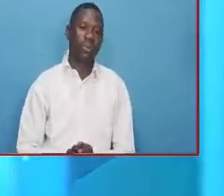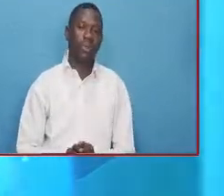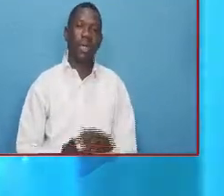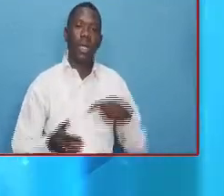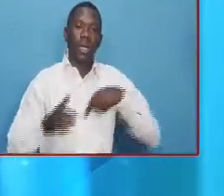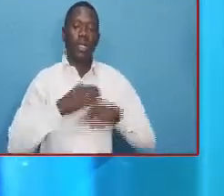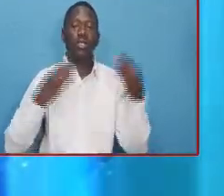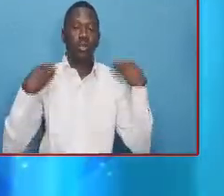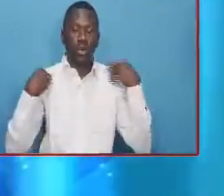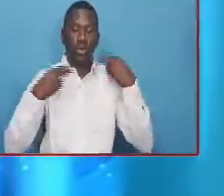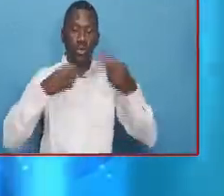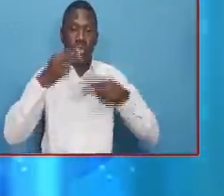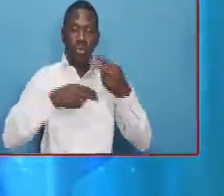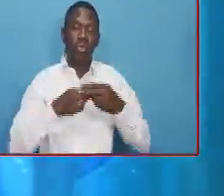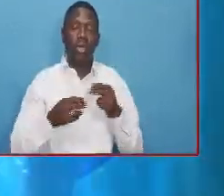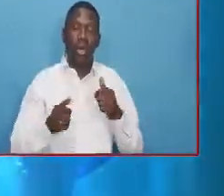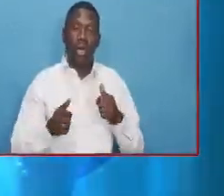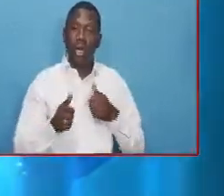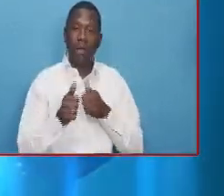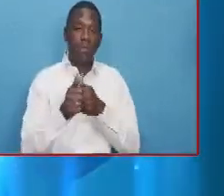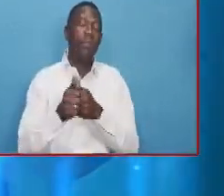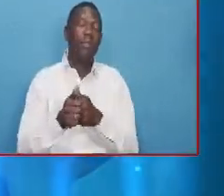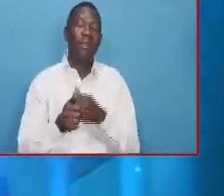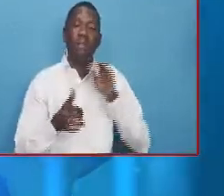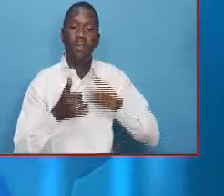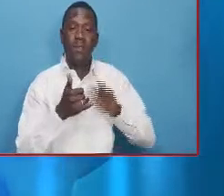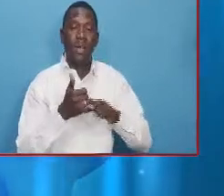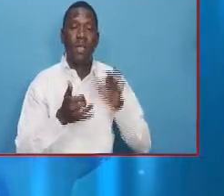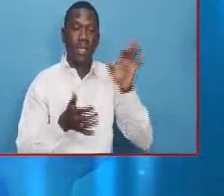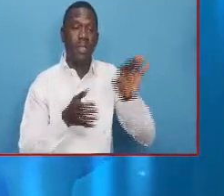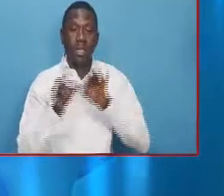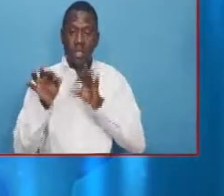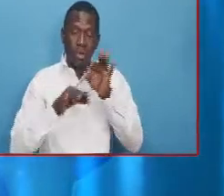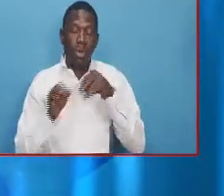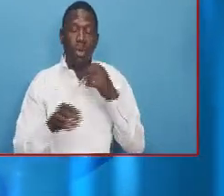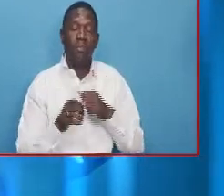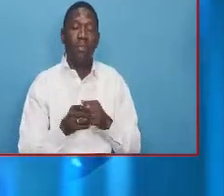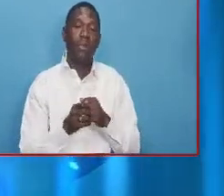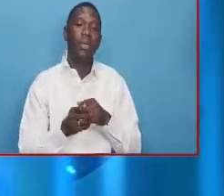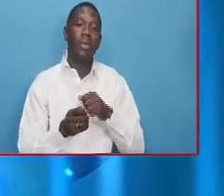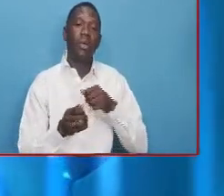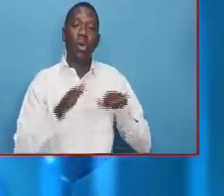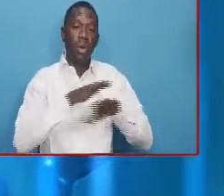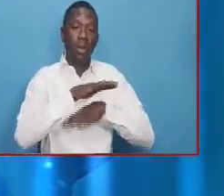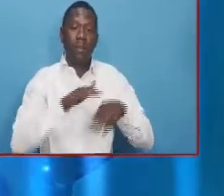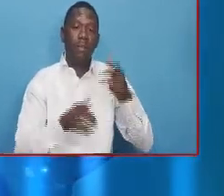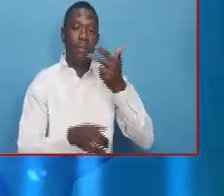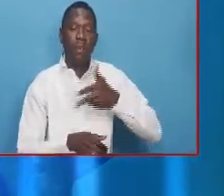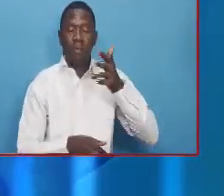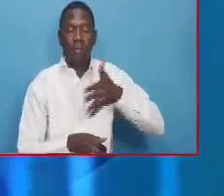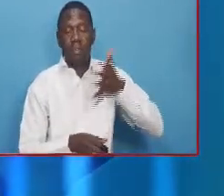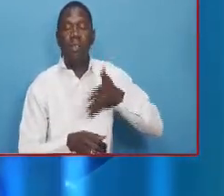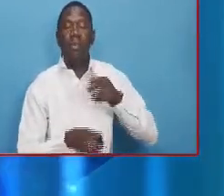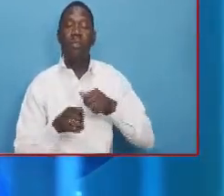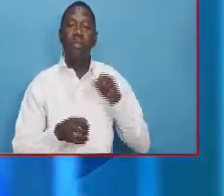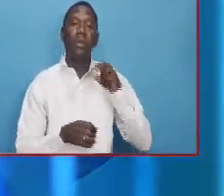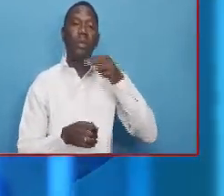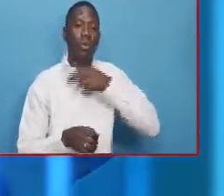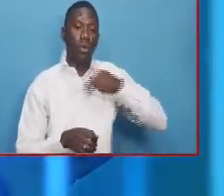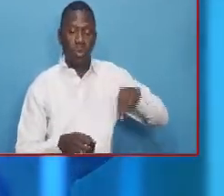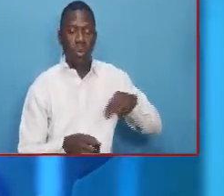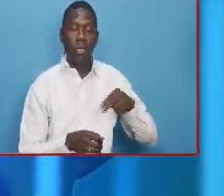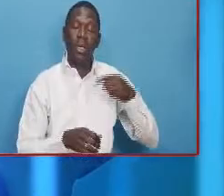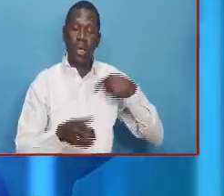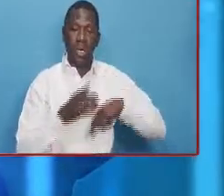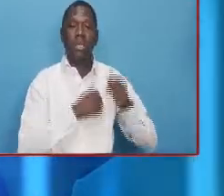And in sports news, ahead of the final selection for the upcoming Under-15 Norway Cup to be played in Sweden, officials of the Gambia's Norway